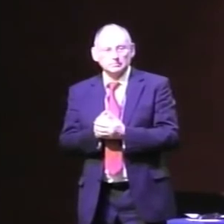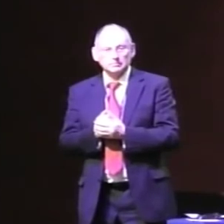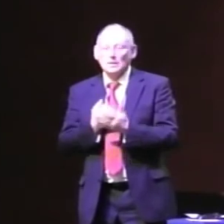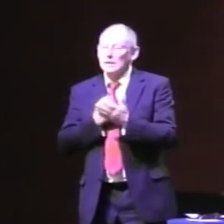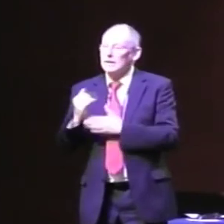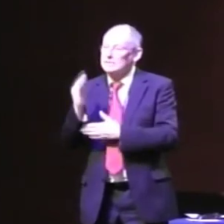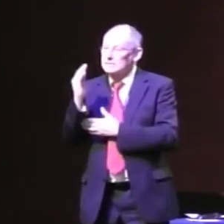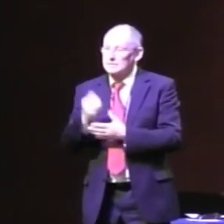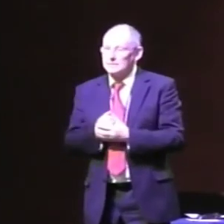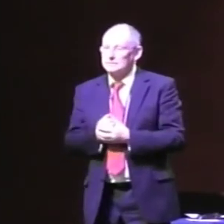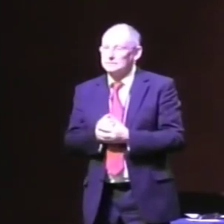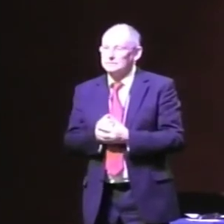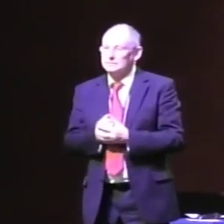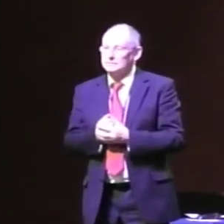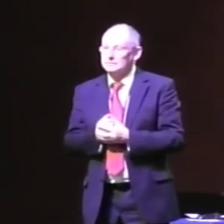Any against?